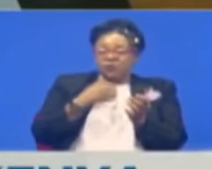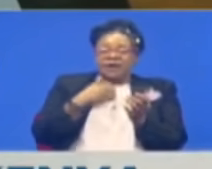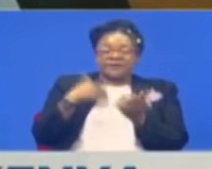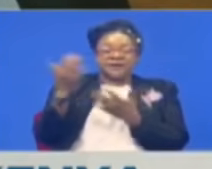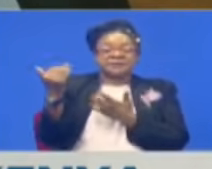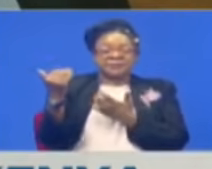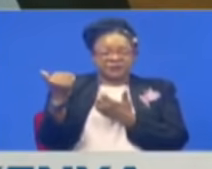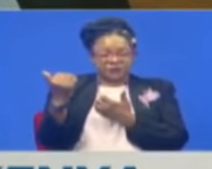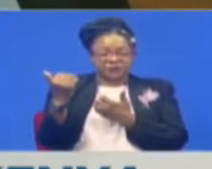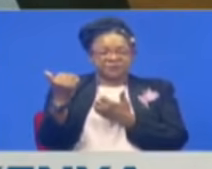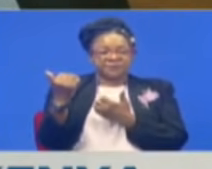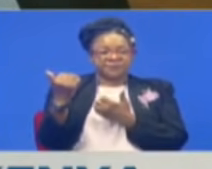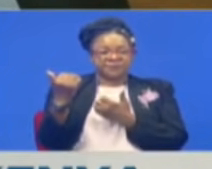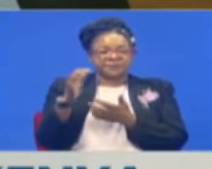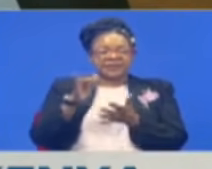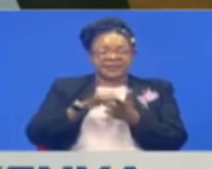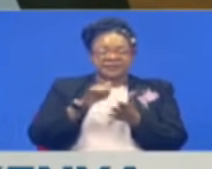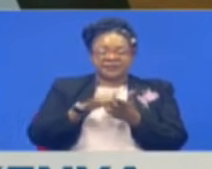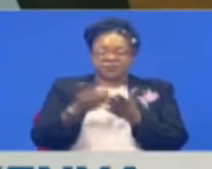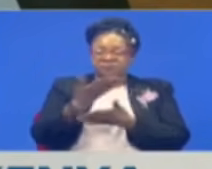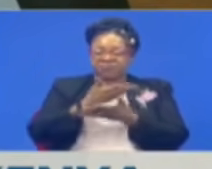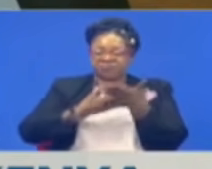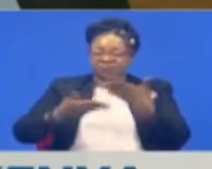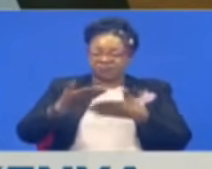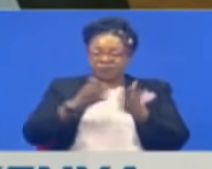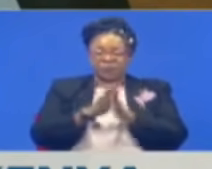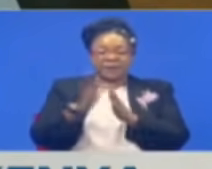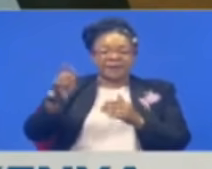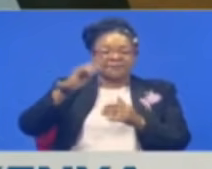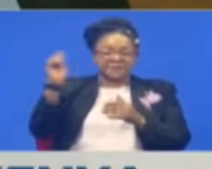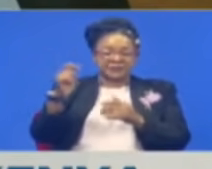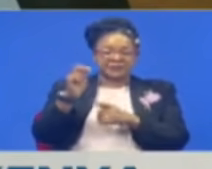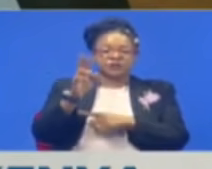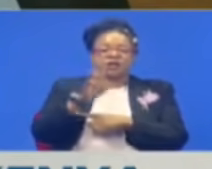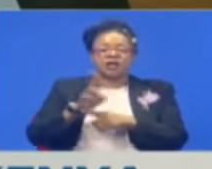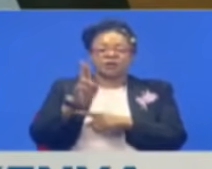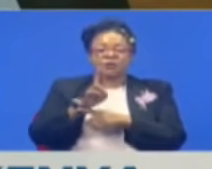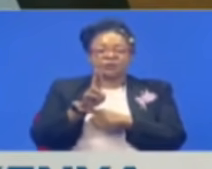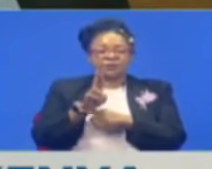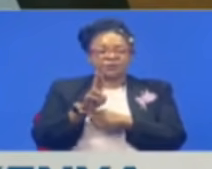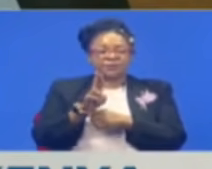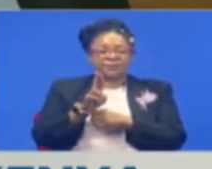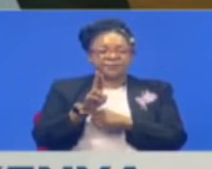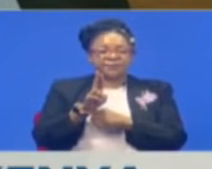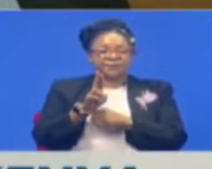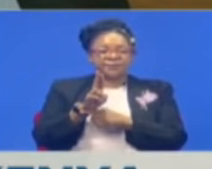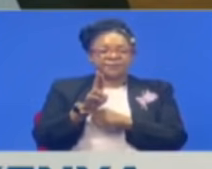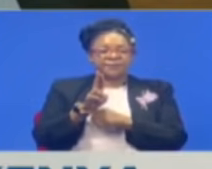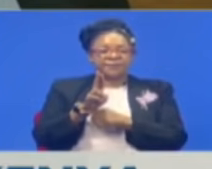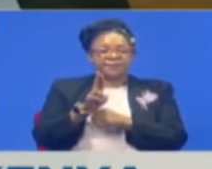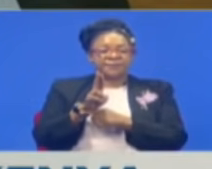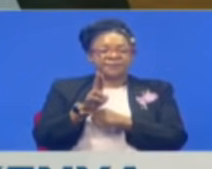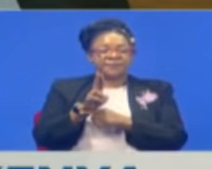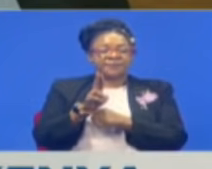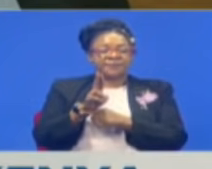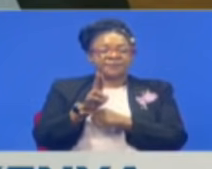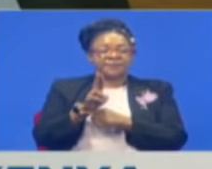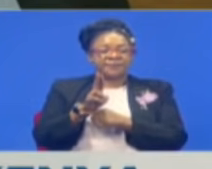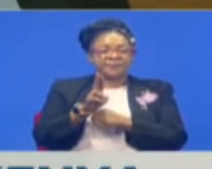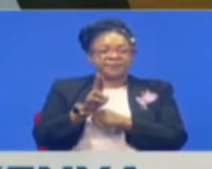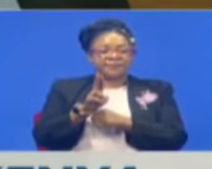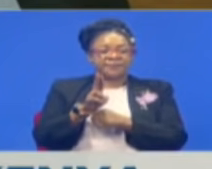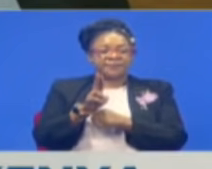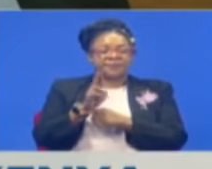kwamba mwenyeji wake watakuwa na mazungumzo na mwenyeji wake, Raisi Mheshimiwa Uhuru Kenyatta,